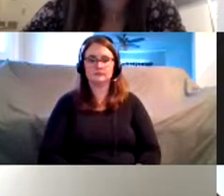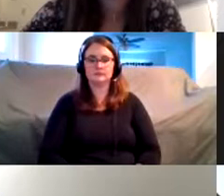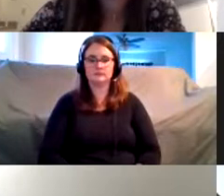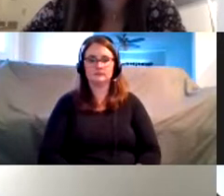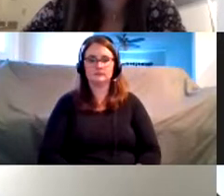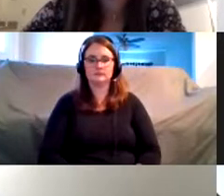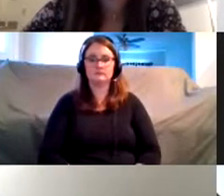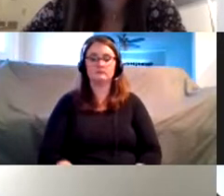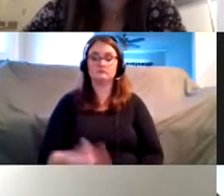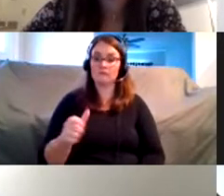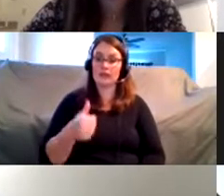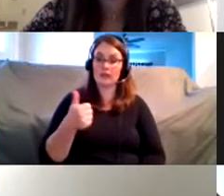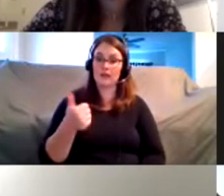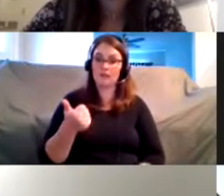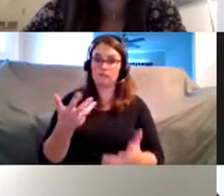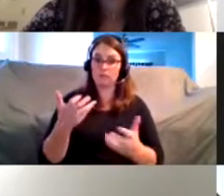Anyone else wanting to share?